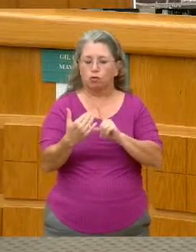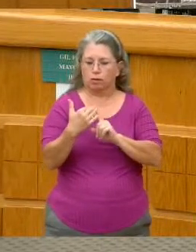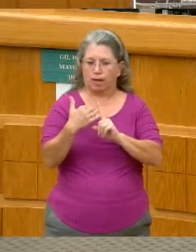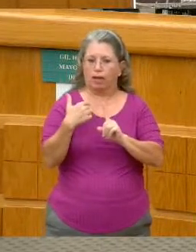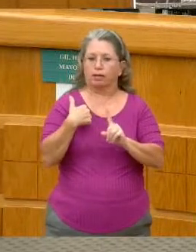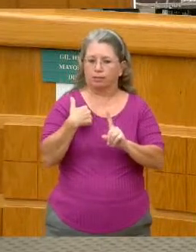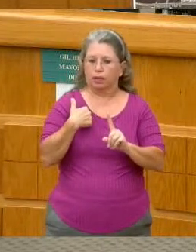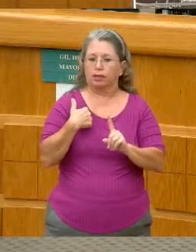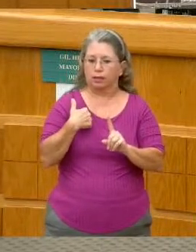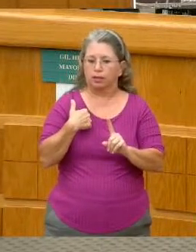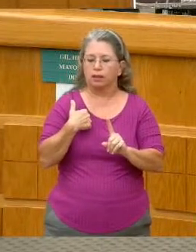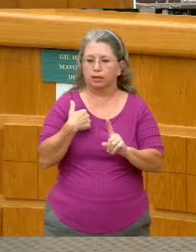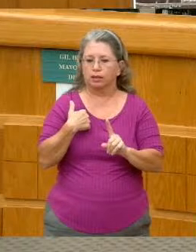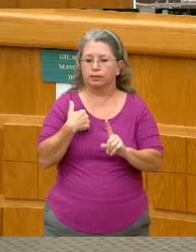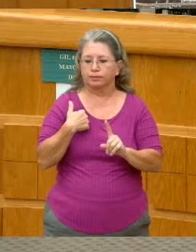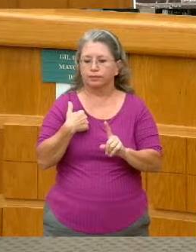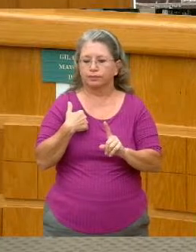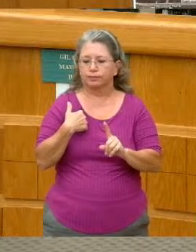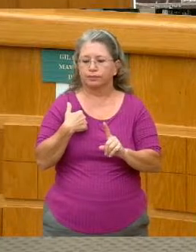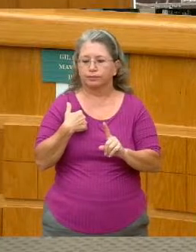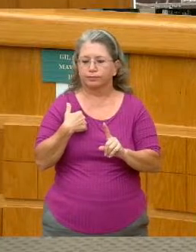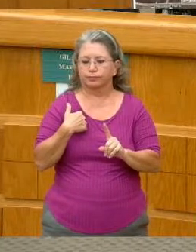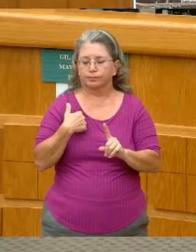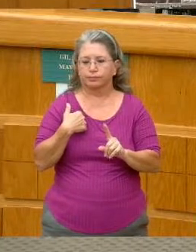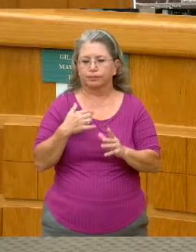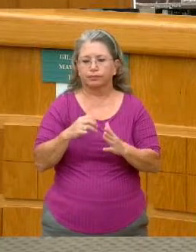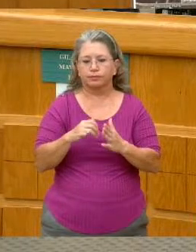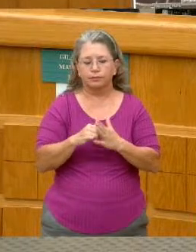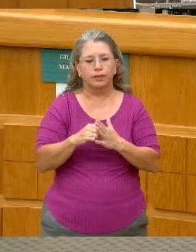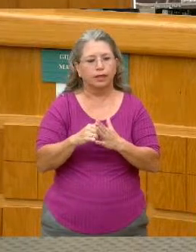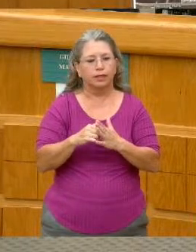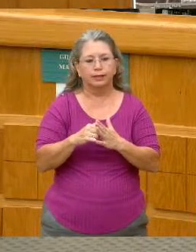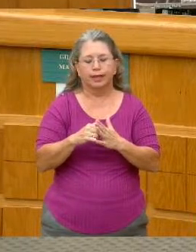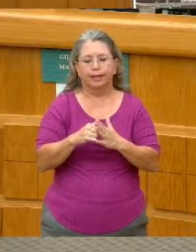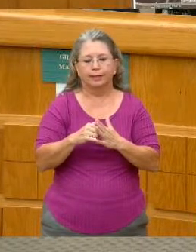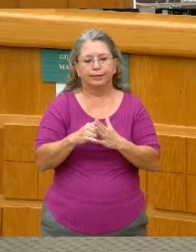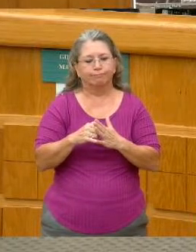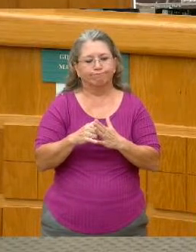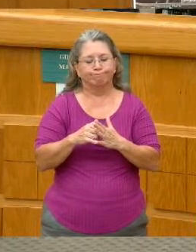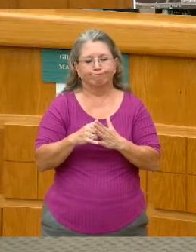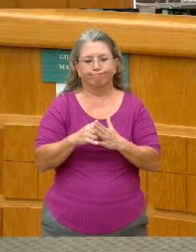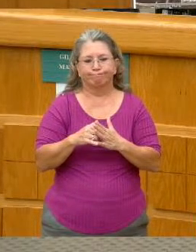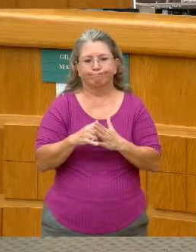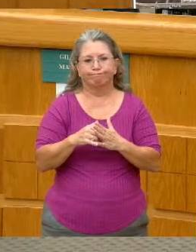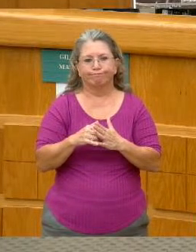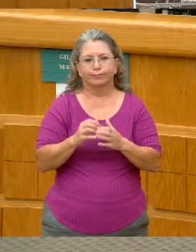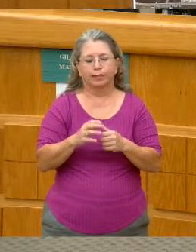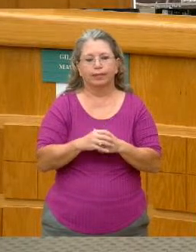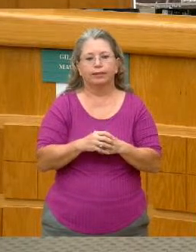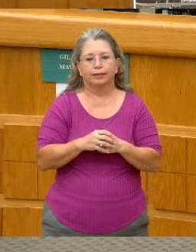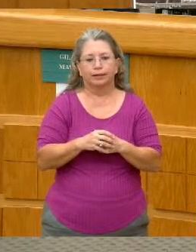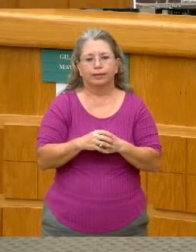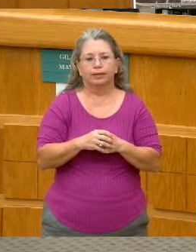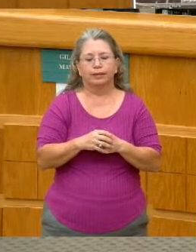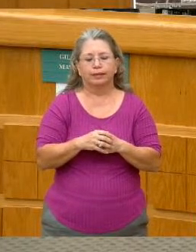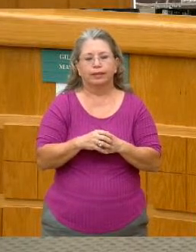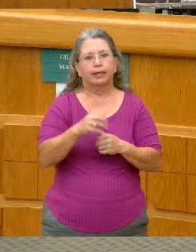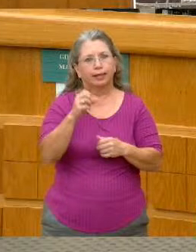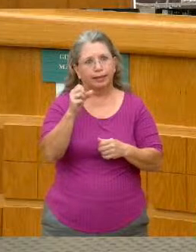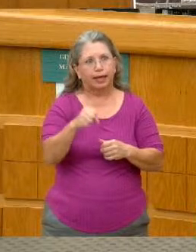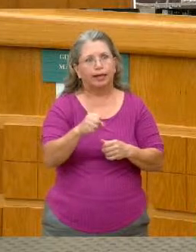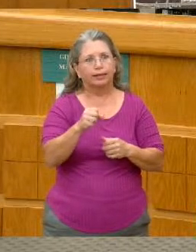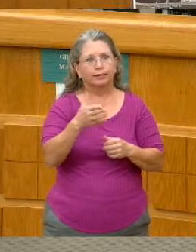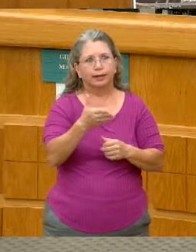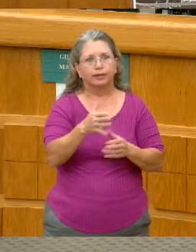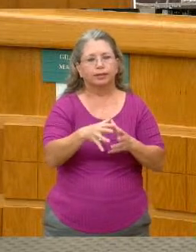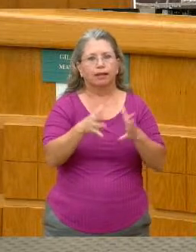that despite, quite frankly, unbelievable dissent, that's the most generous way I